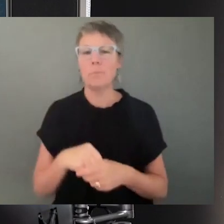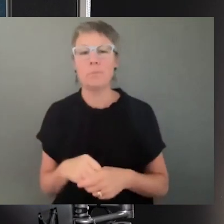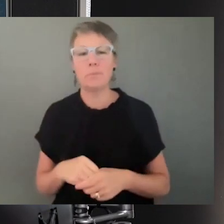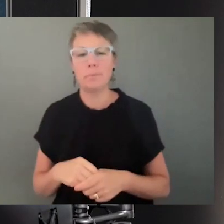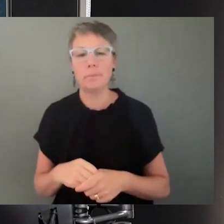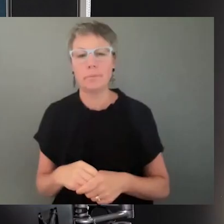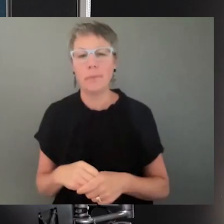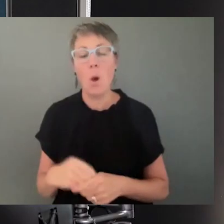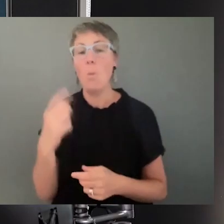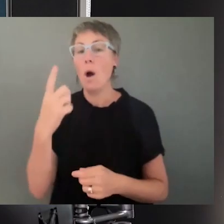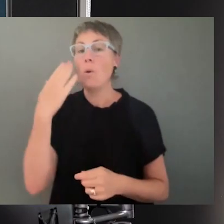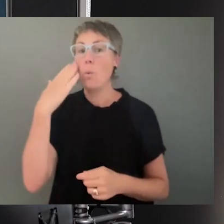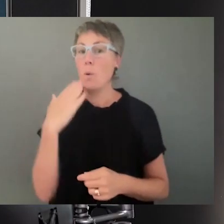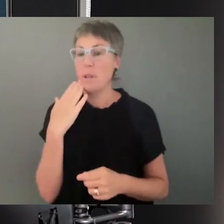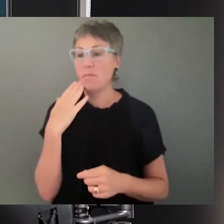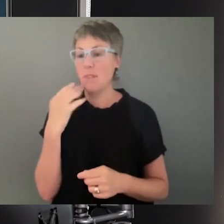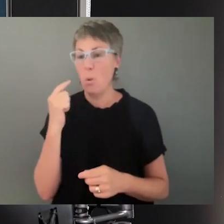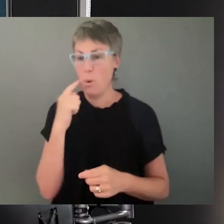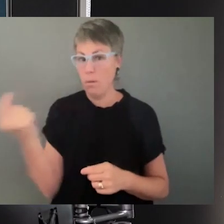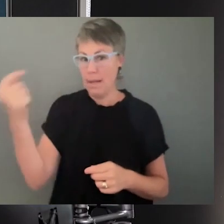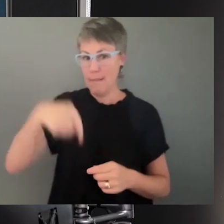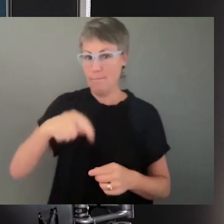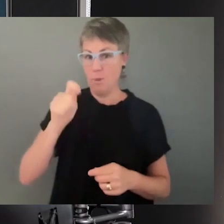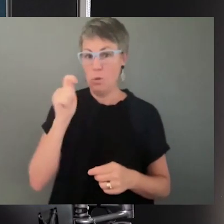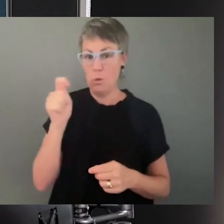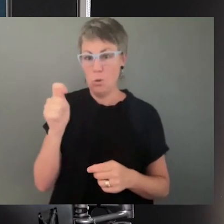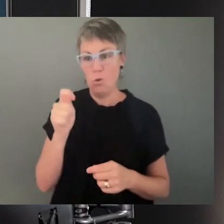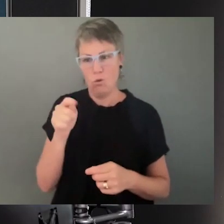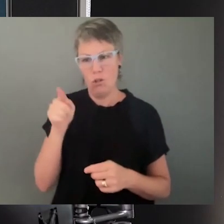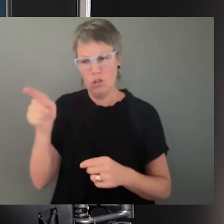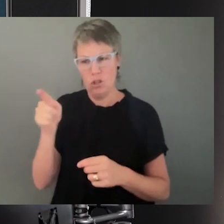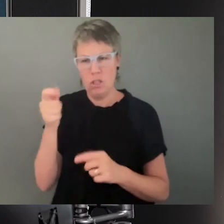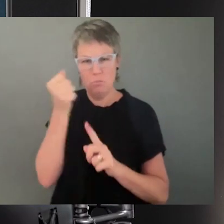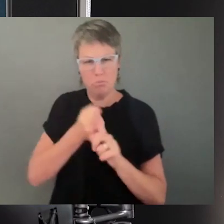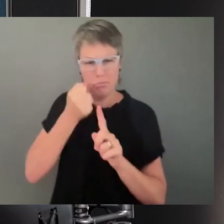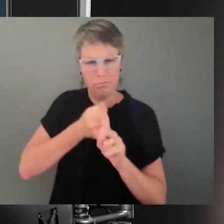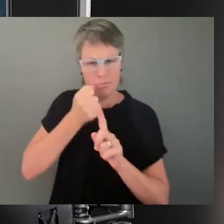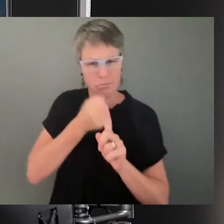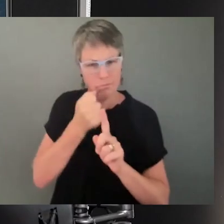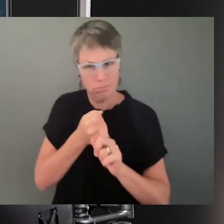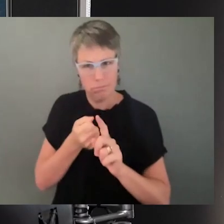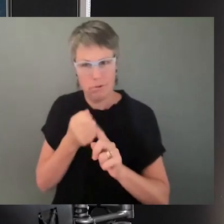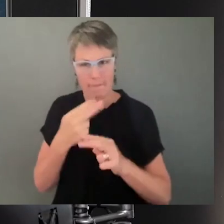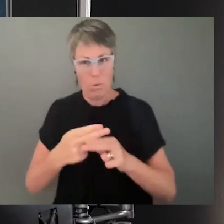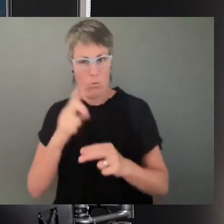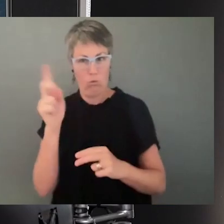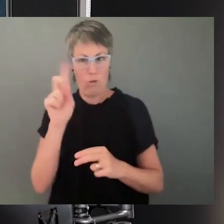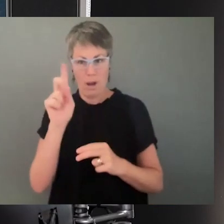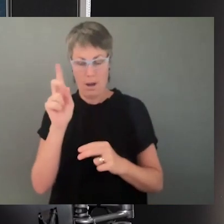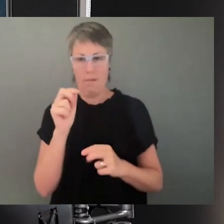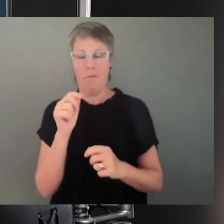had a big part in making today happen in a pretty indirect way, but in a way